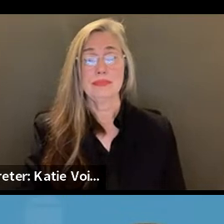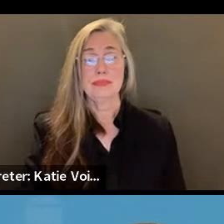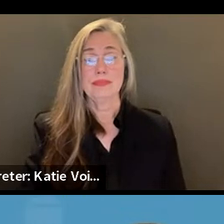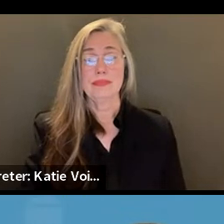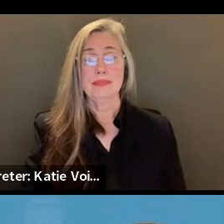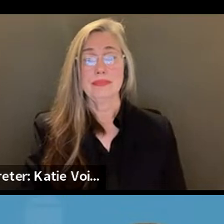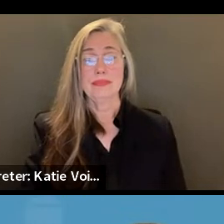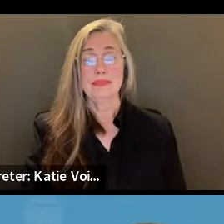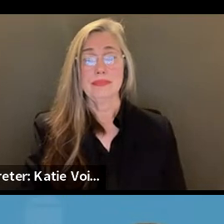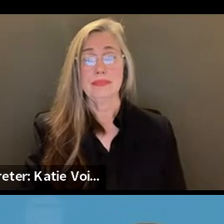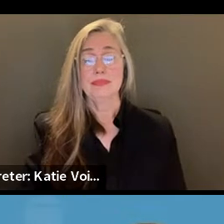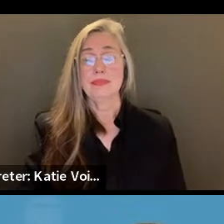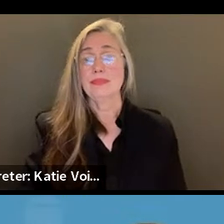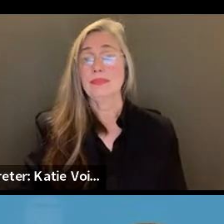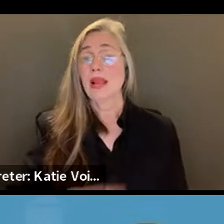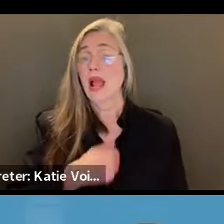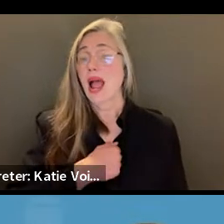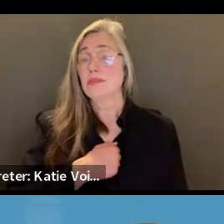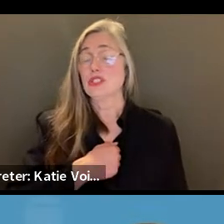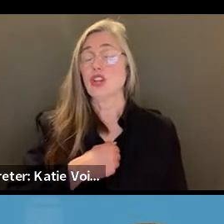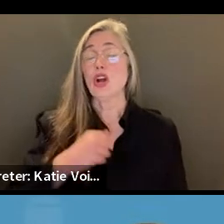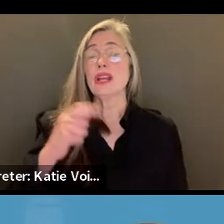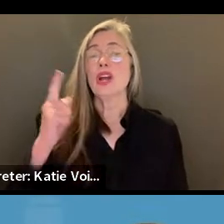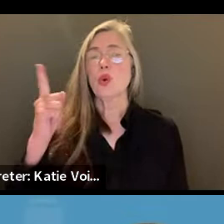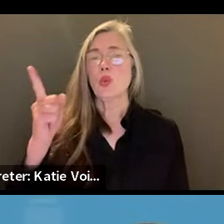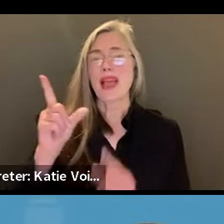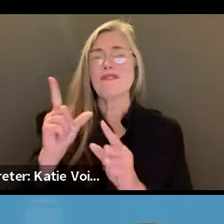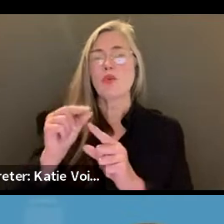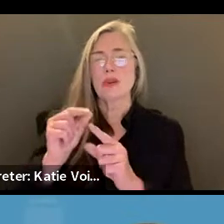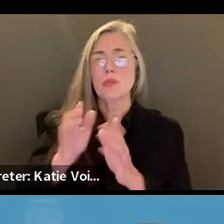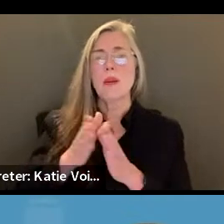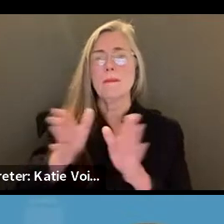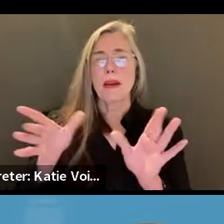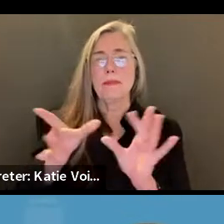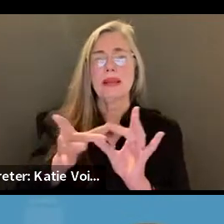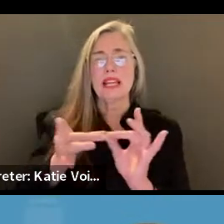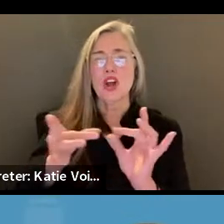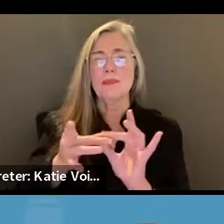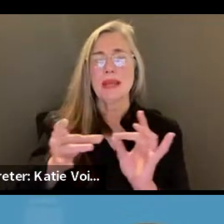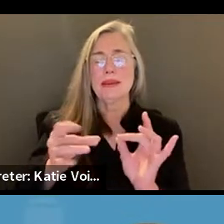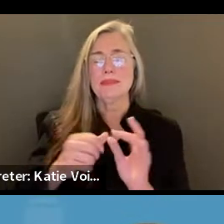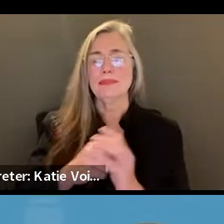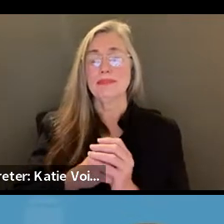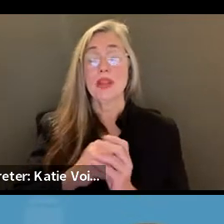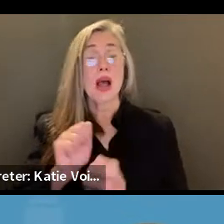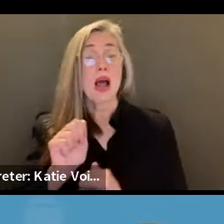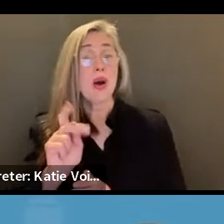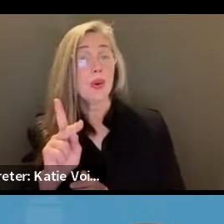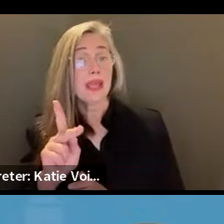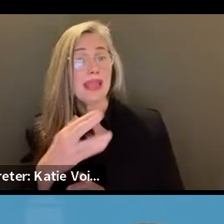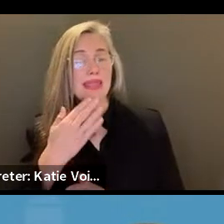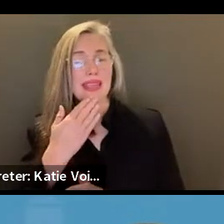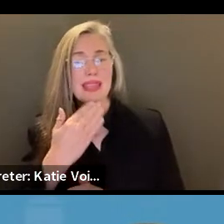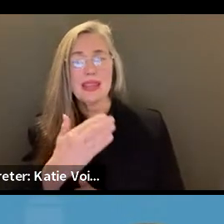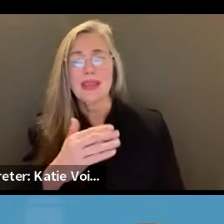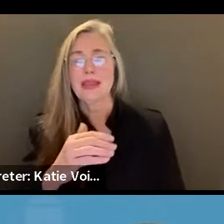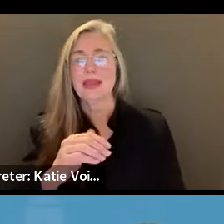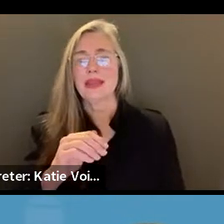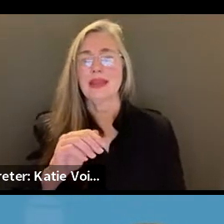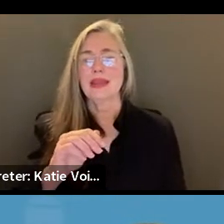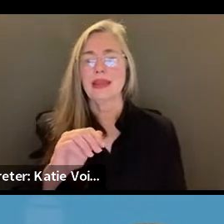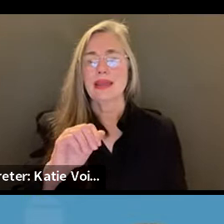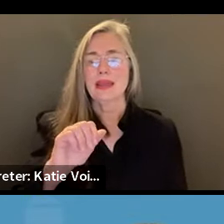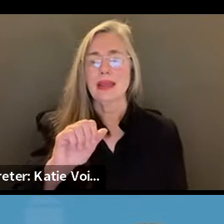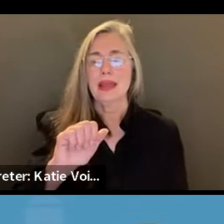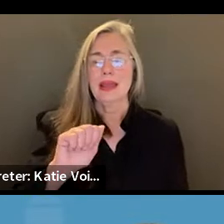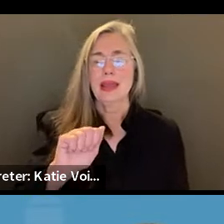I'm sorry, President Sims-Moten, we have one more public comment. Oh, okay. Thank you. Ellie Cuevas.